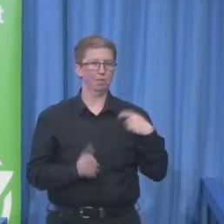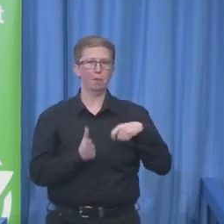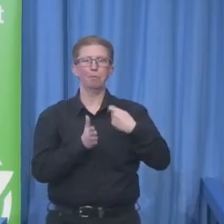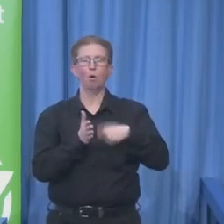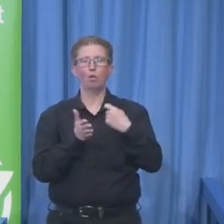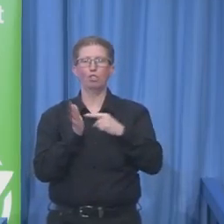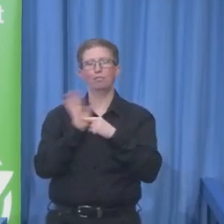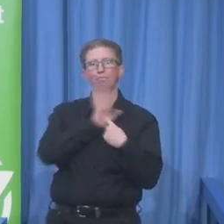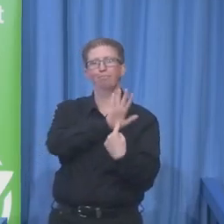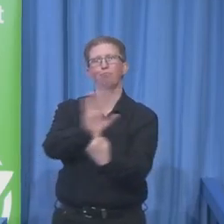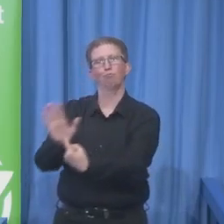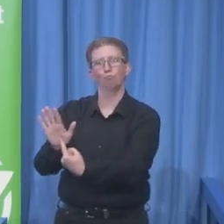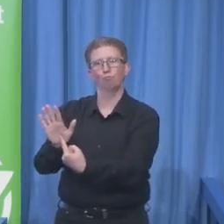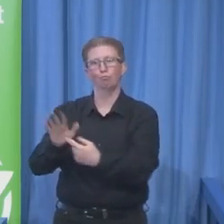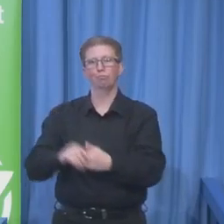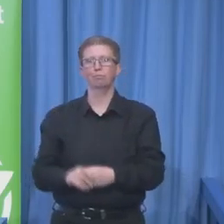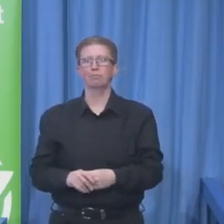our organization.